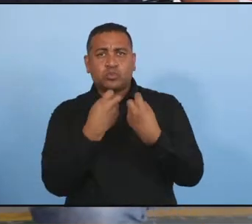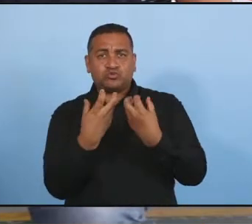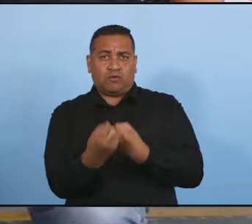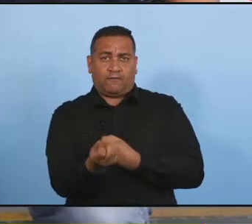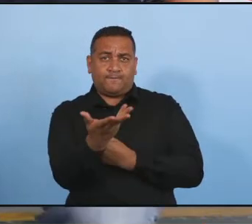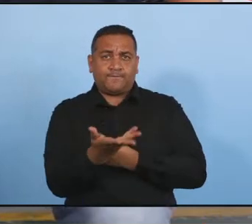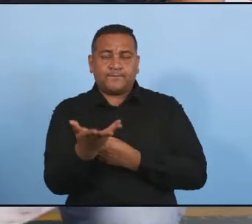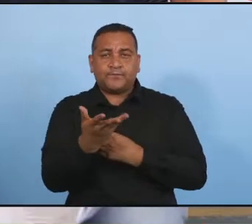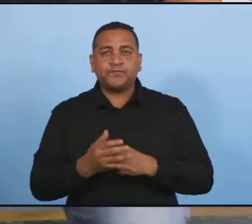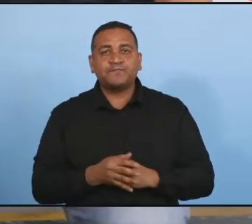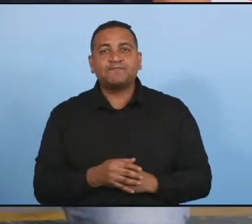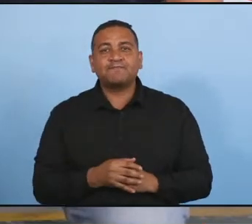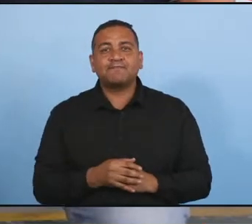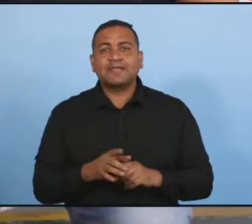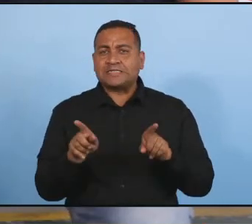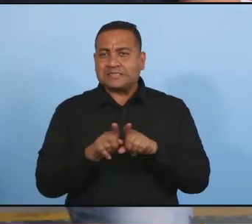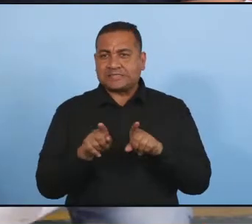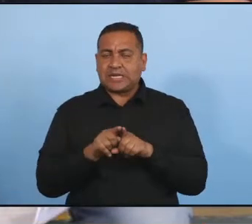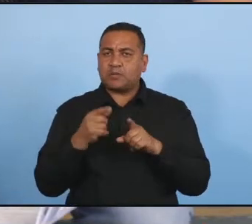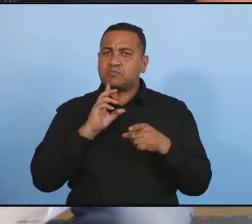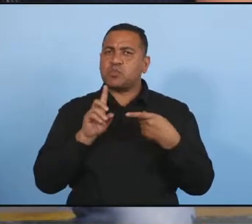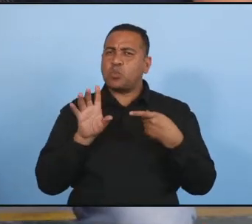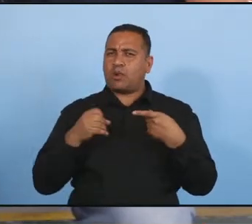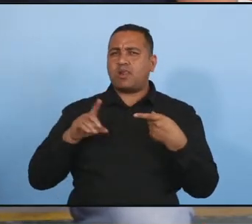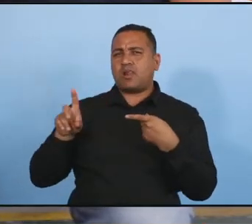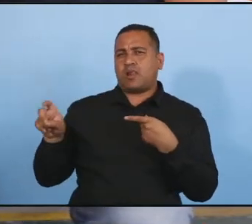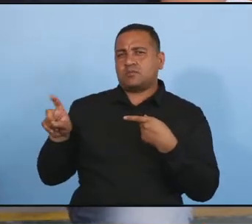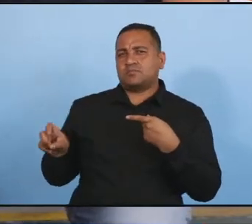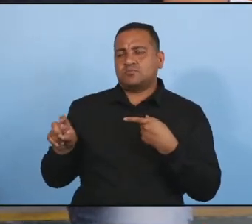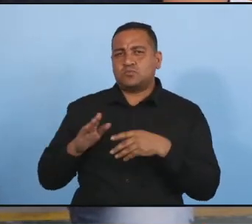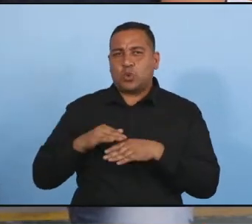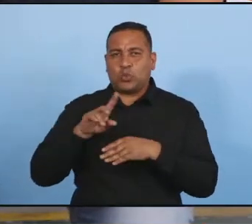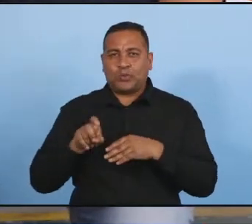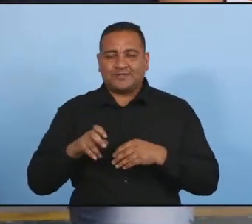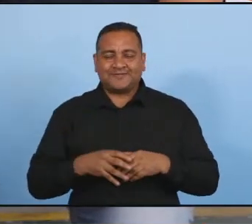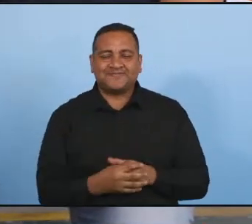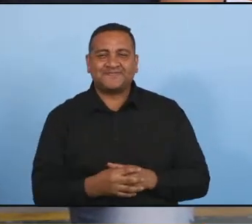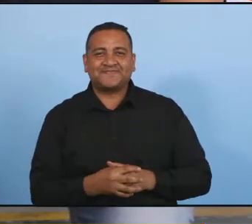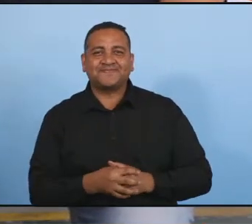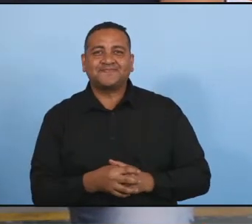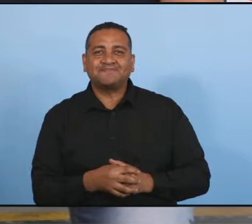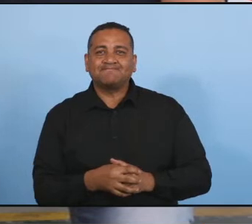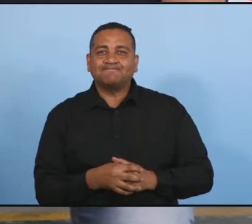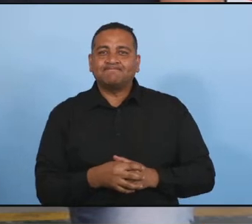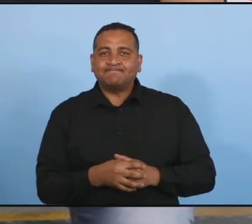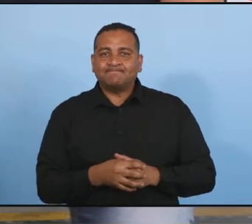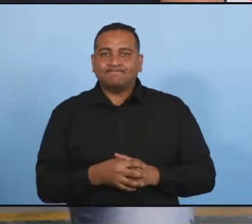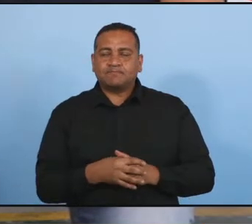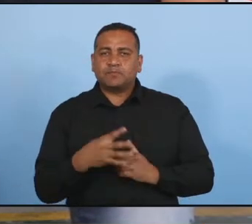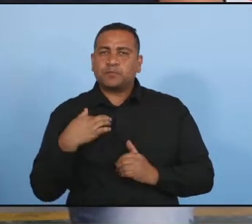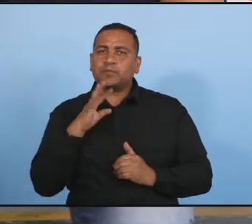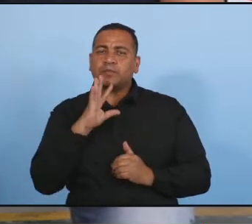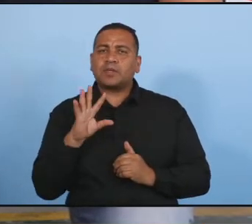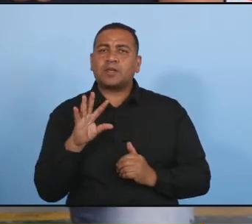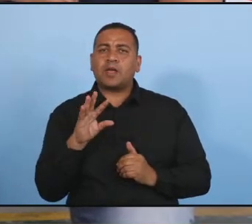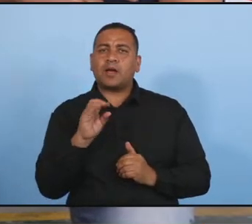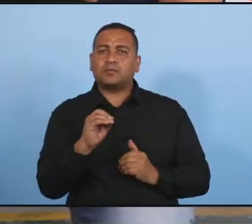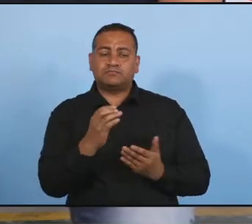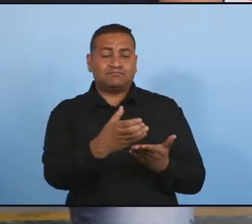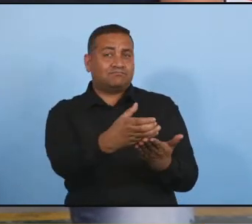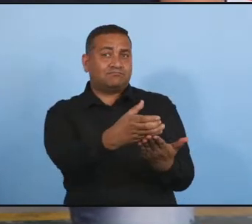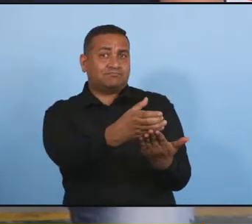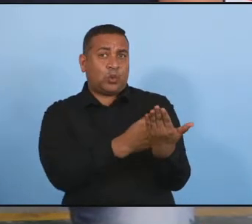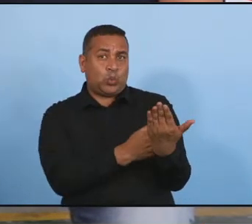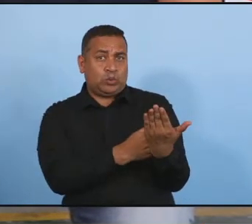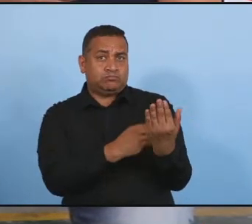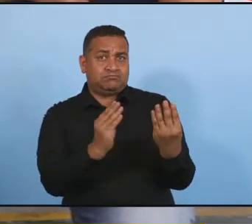we will definitely pop that along to our guests. So let me ask you this quickly. The courses that are offered here, and you've